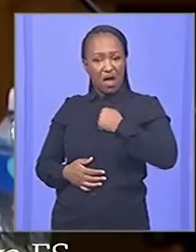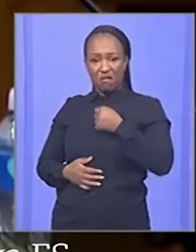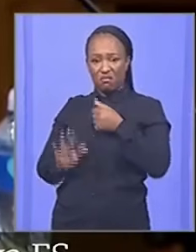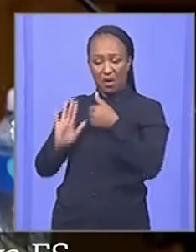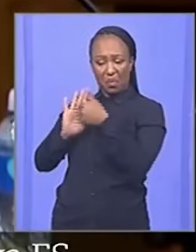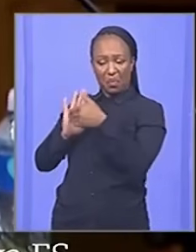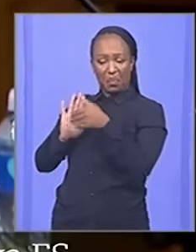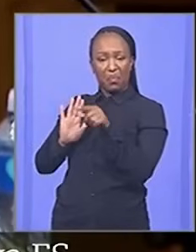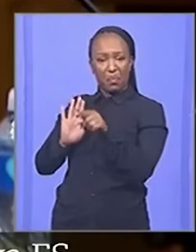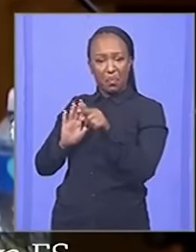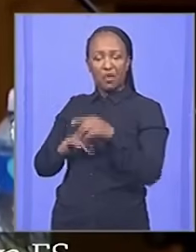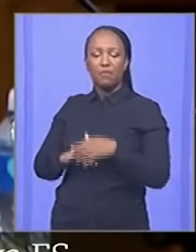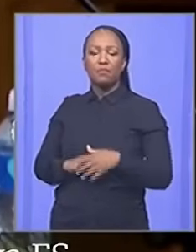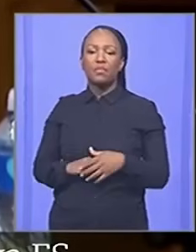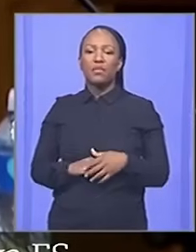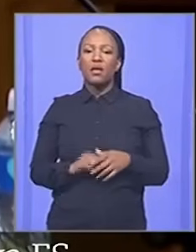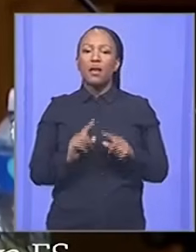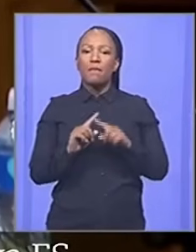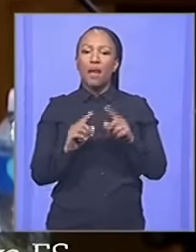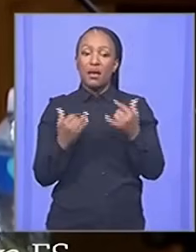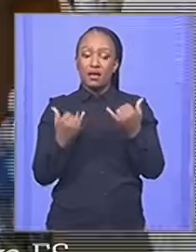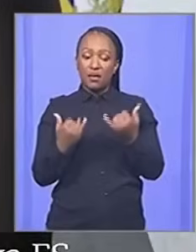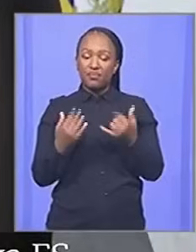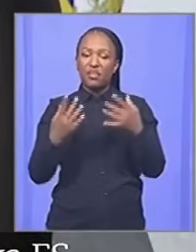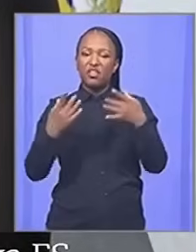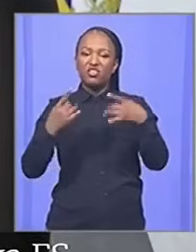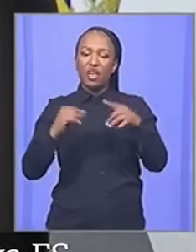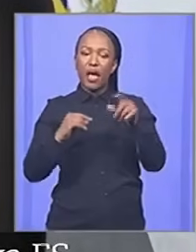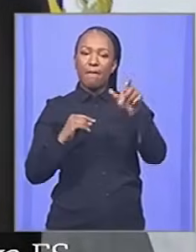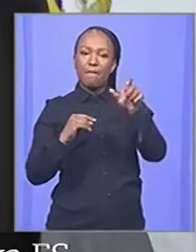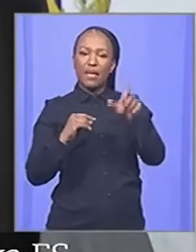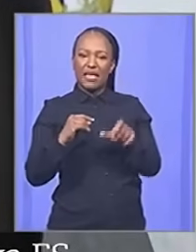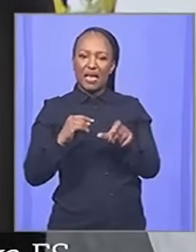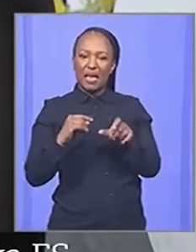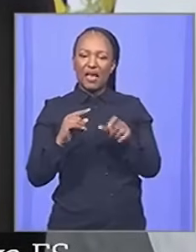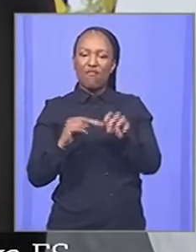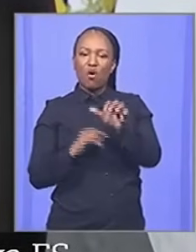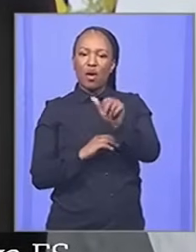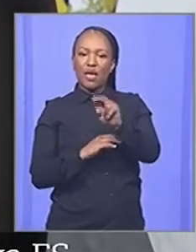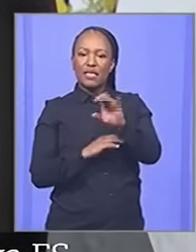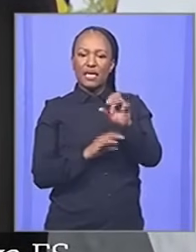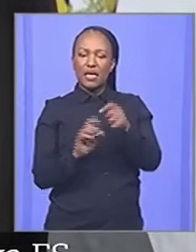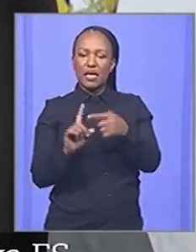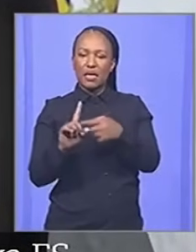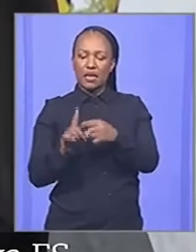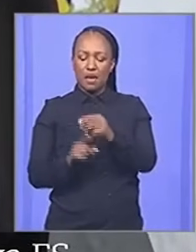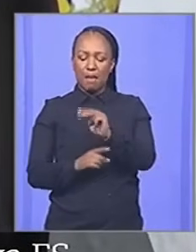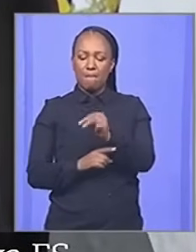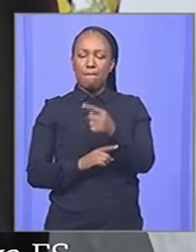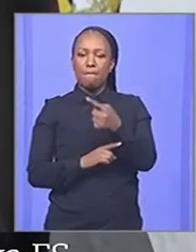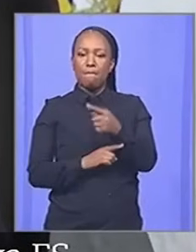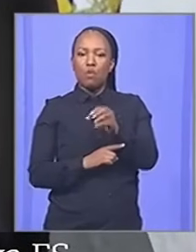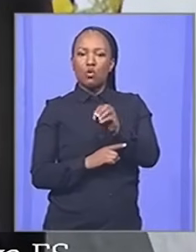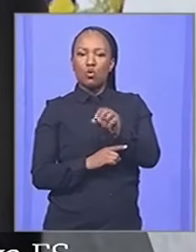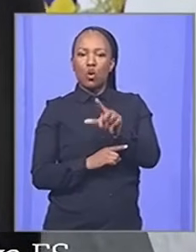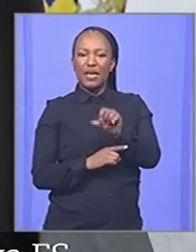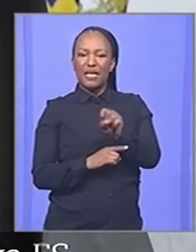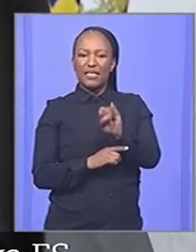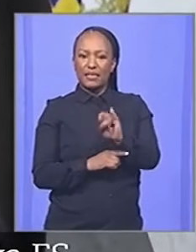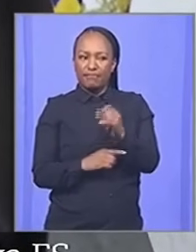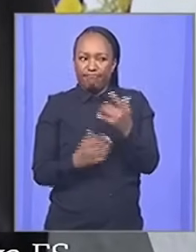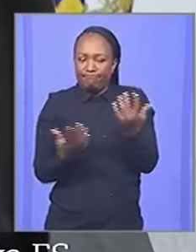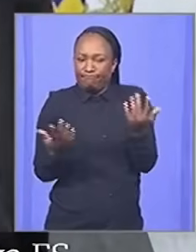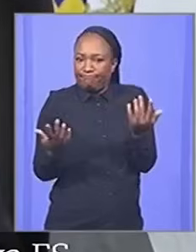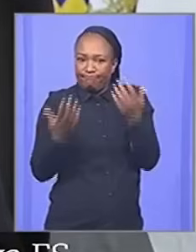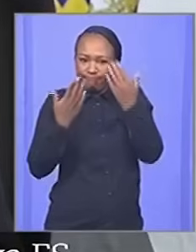hore bokamoso ba modulasetulo wa ANC Mxolisi Dukwana bo eme ho kae sena se qadile go hlahella ha